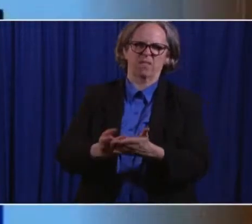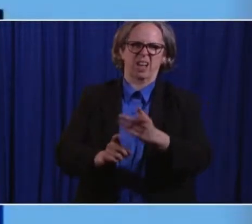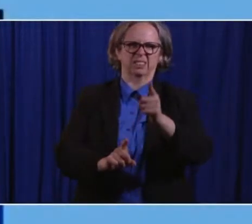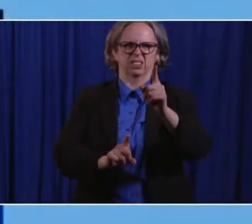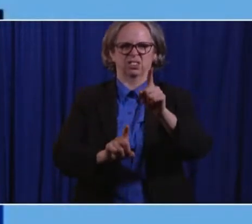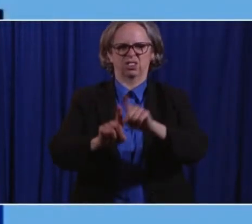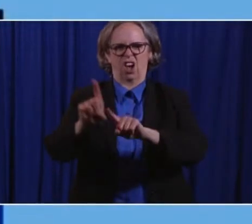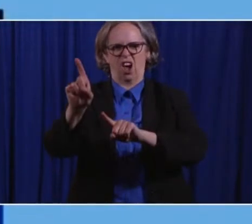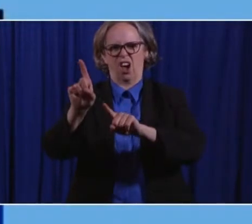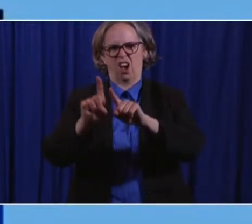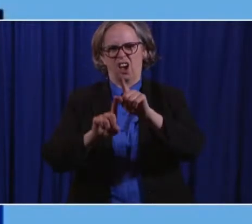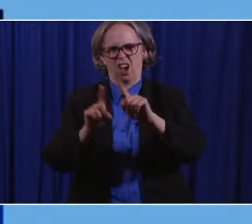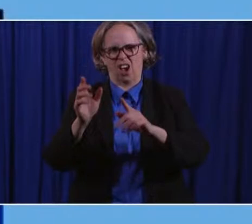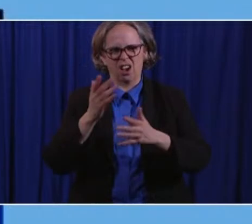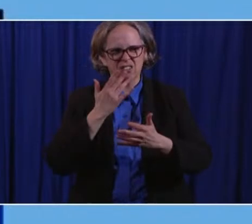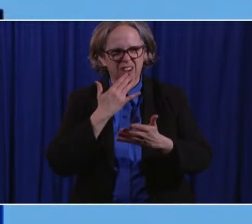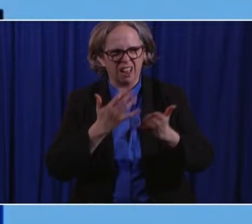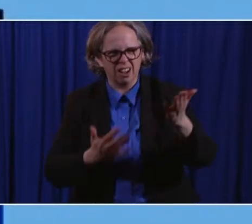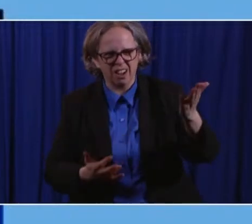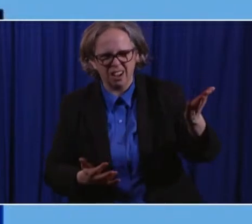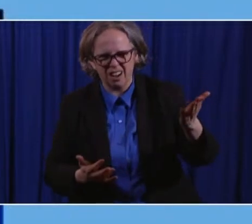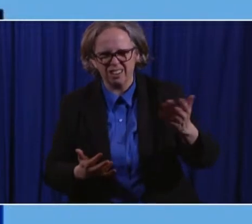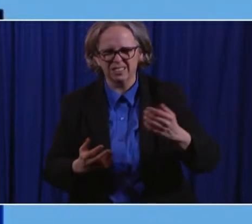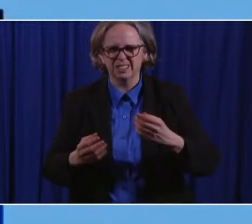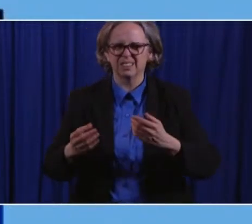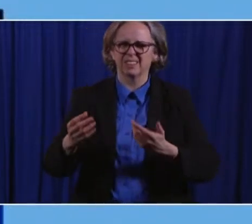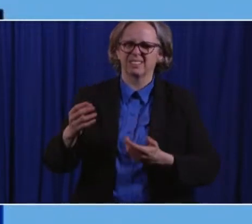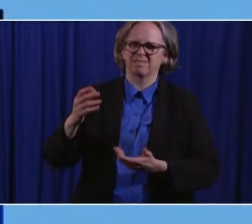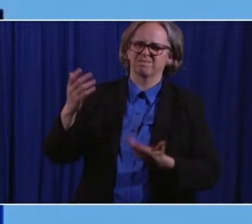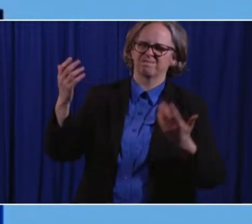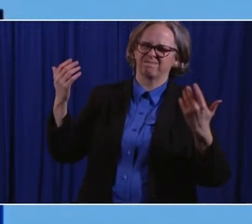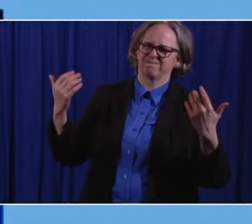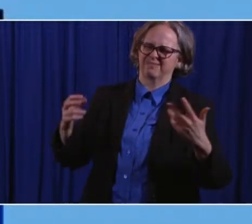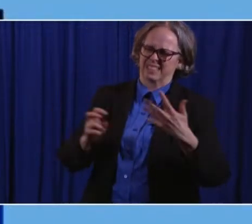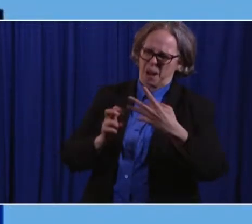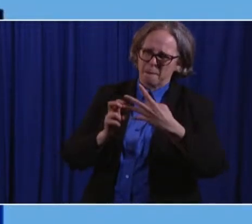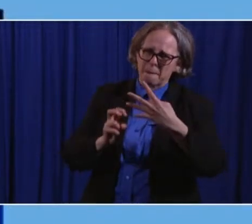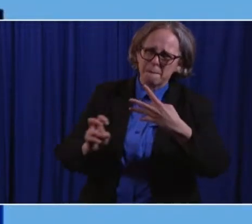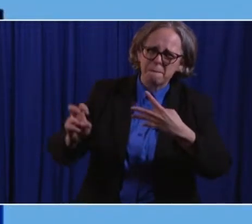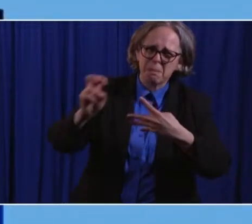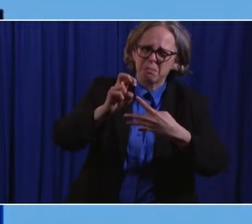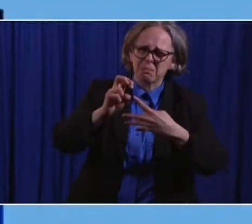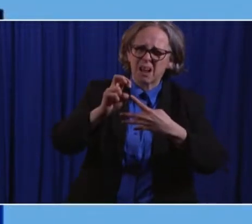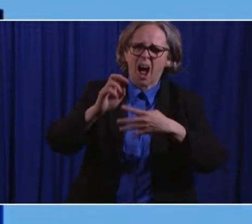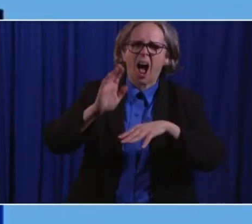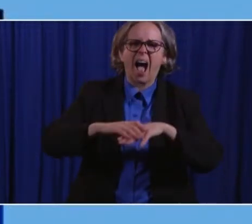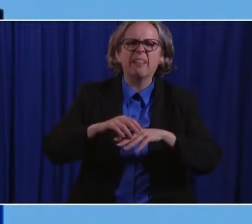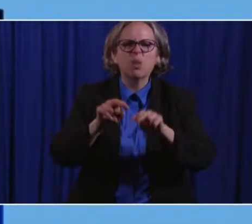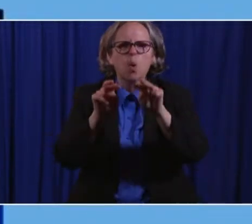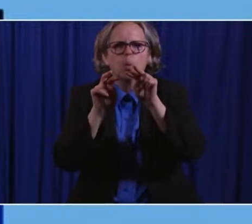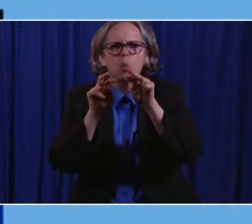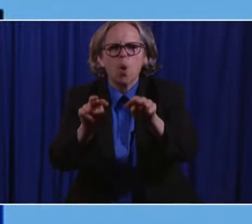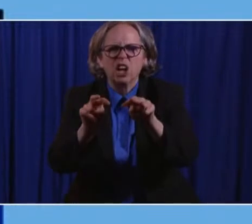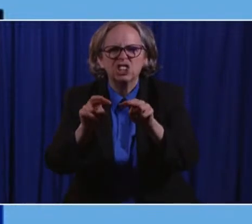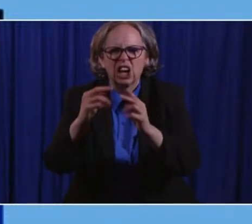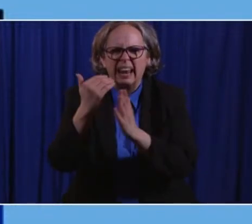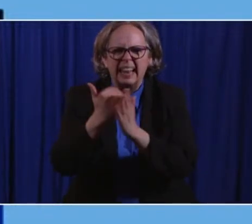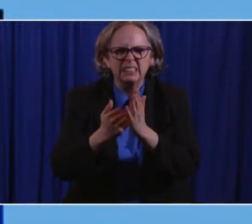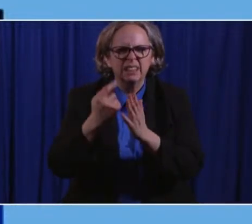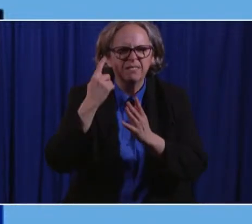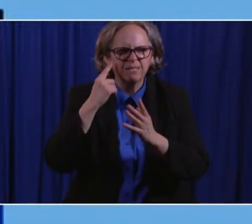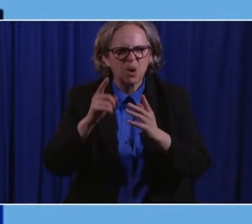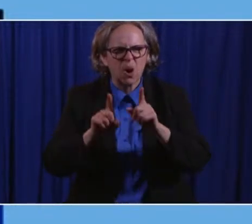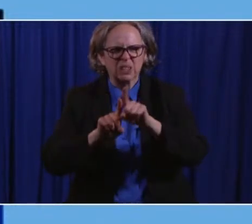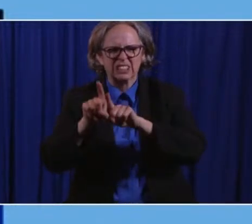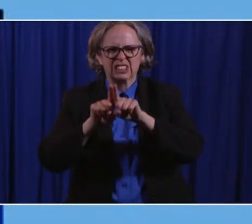in this week's advisory system update. Franklin County is moving to the watch list this week because the county has recently had sustained increases in